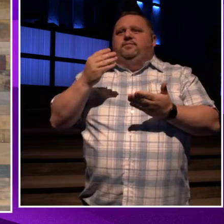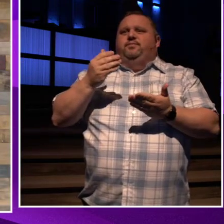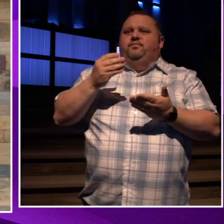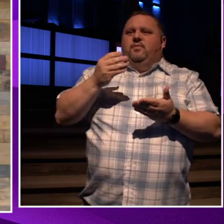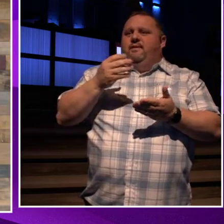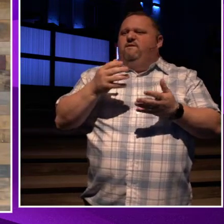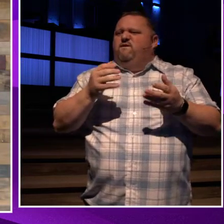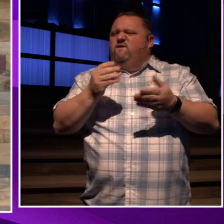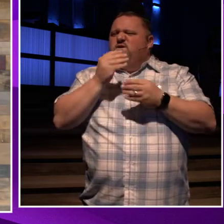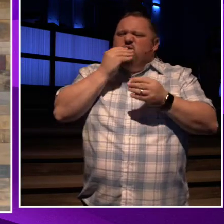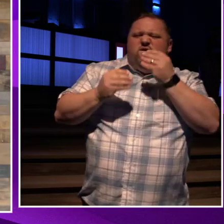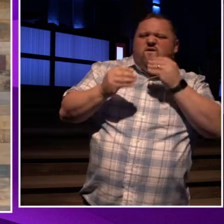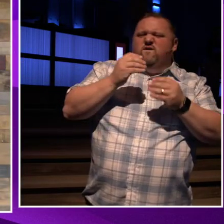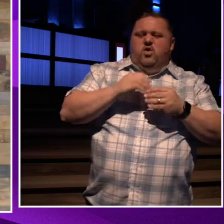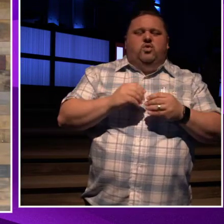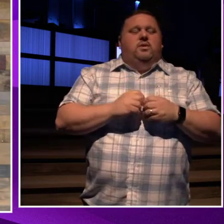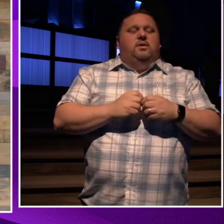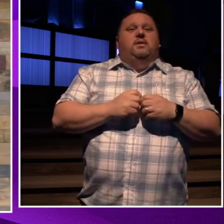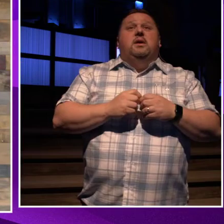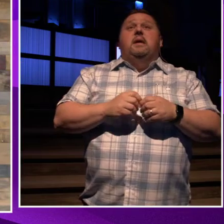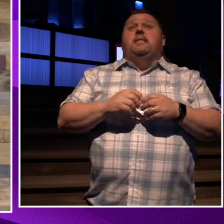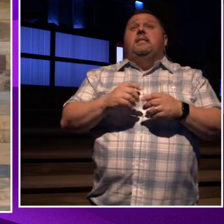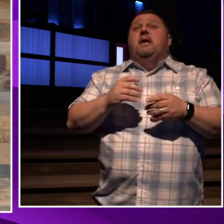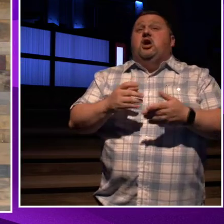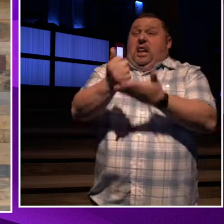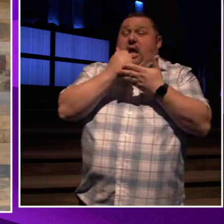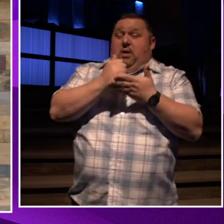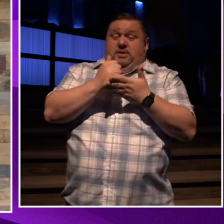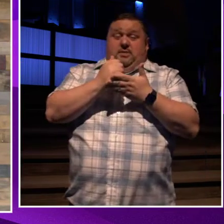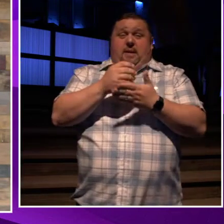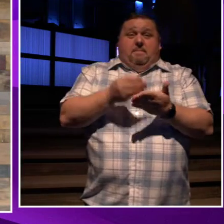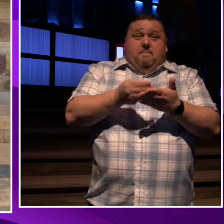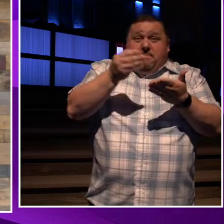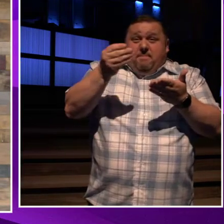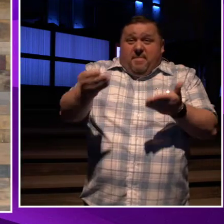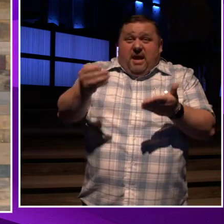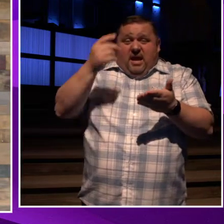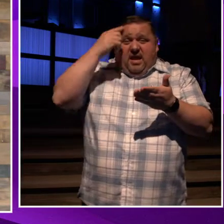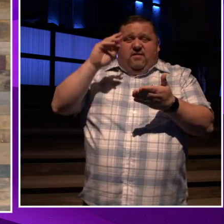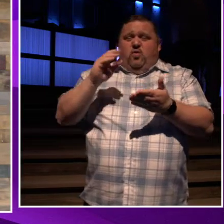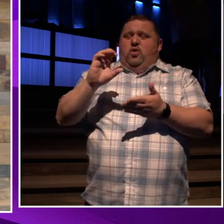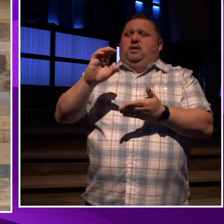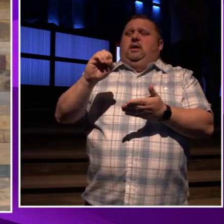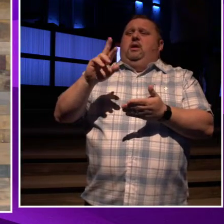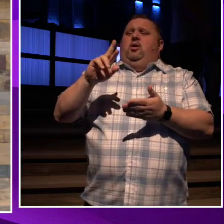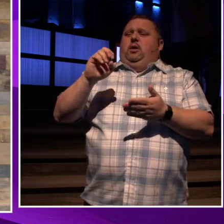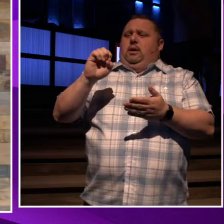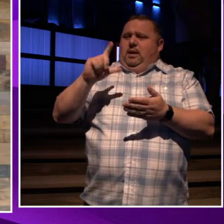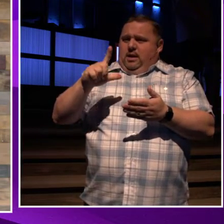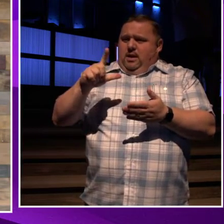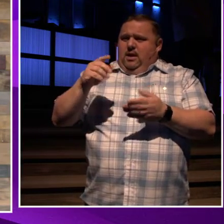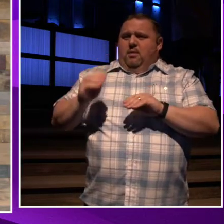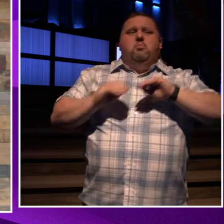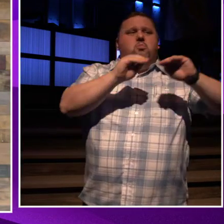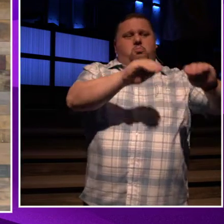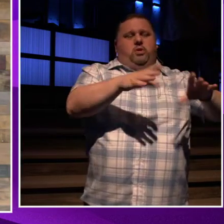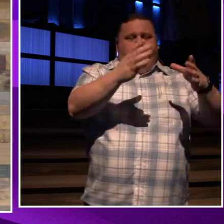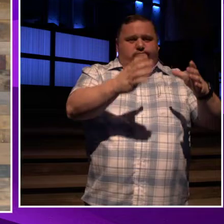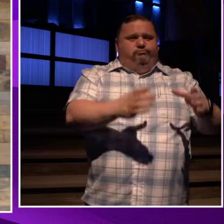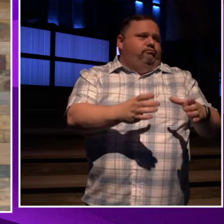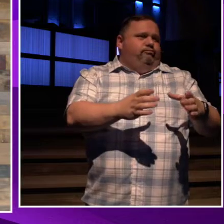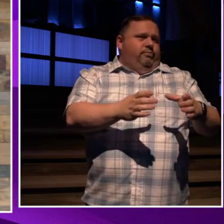summer who usually eat at school. You can help us by simply purchasing cereal and donating it in the designated boxes or by